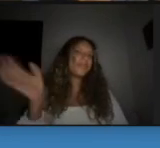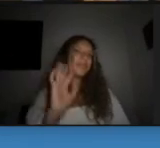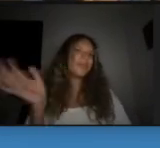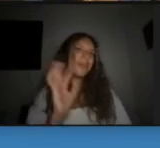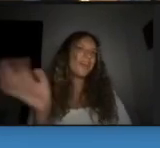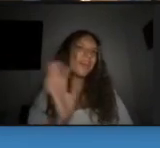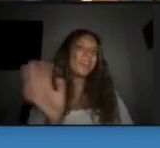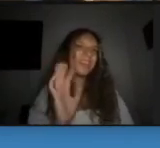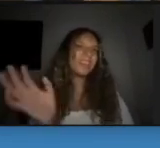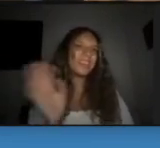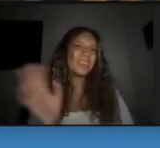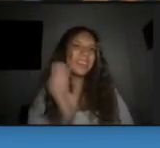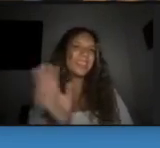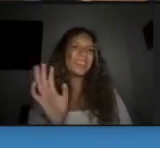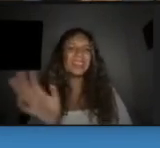see y'all tomorrow